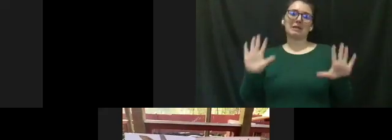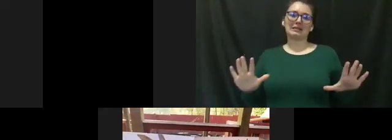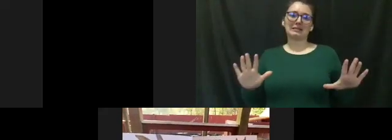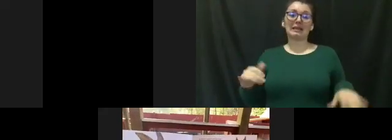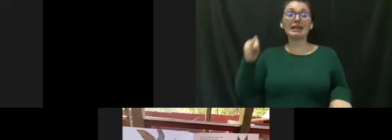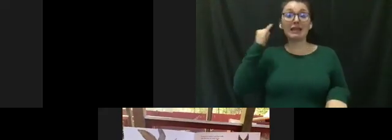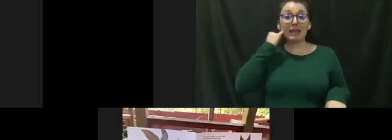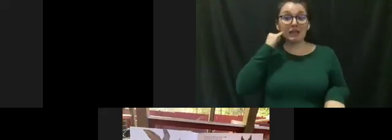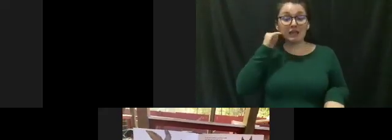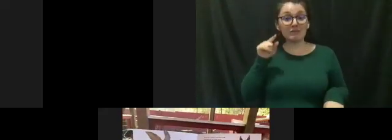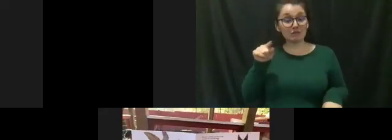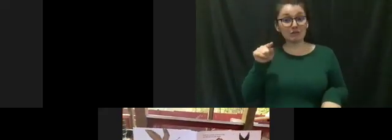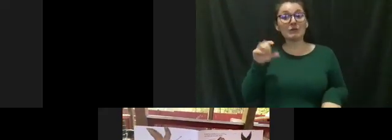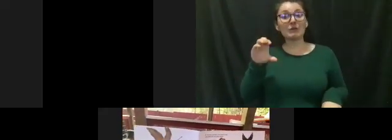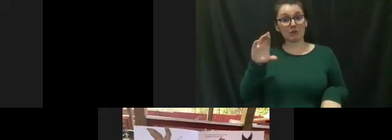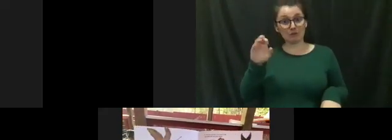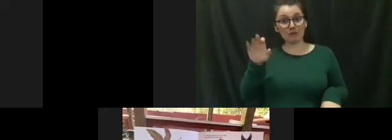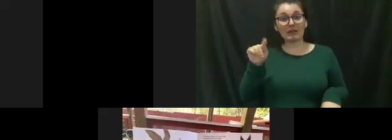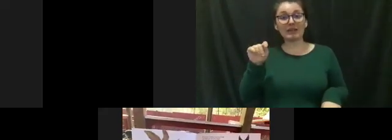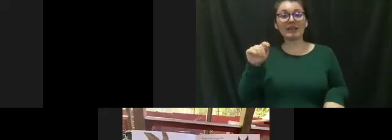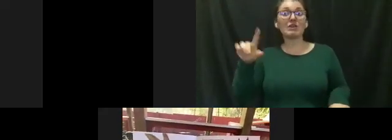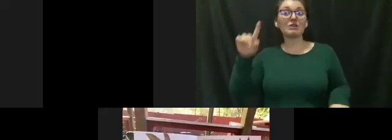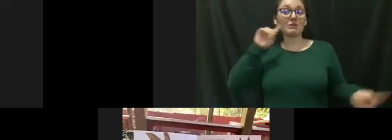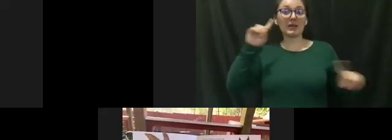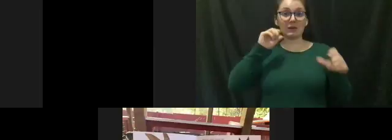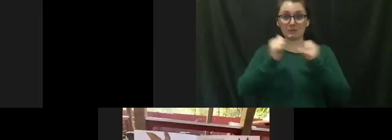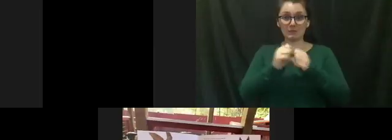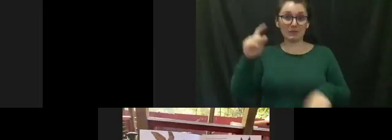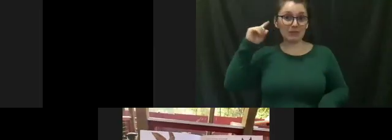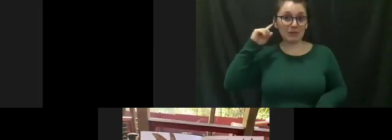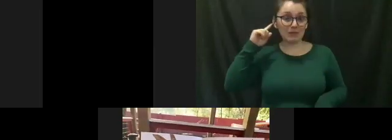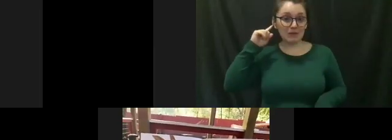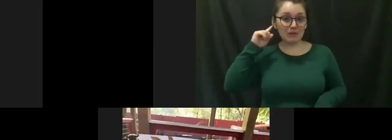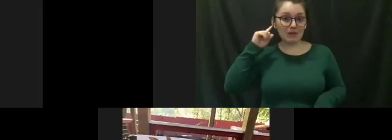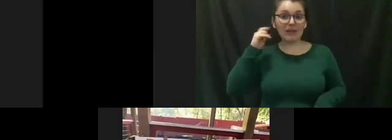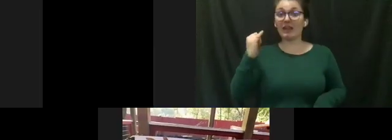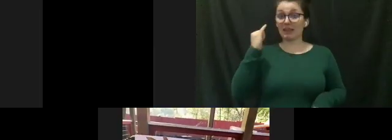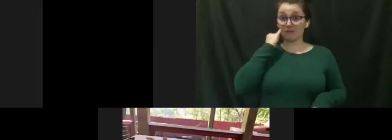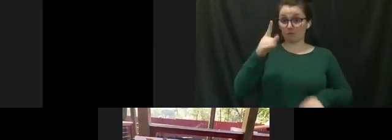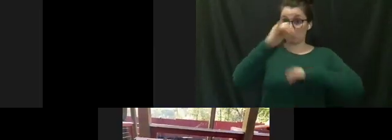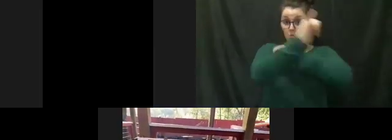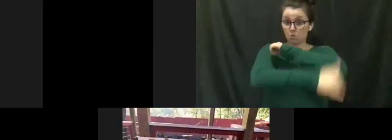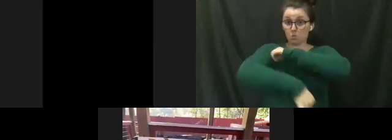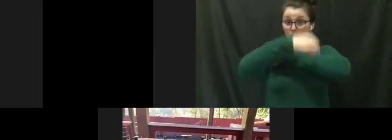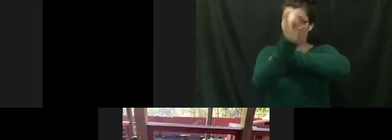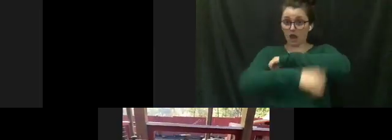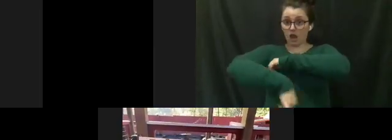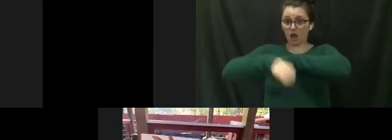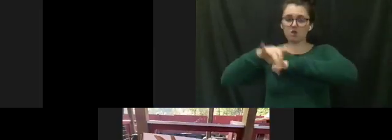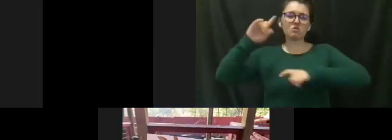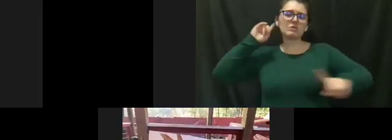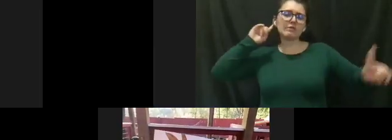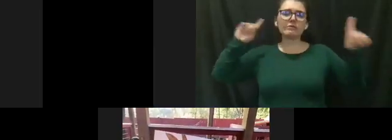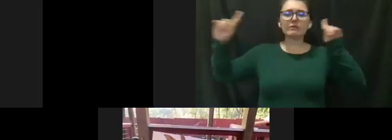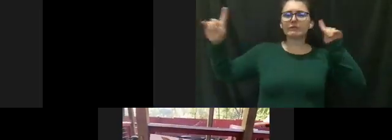your ears that are on your knees. And if you're a humpback whale, you hear sounds hundreds of miles